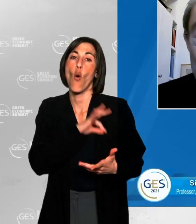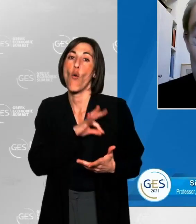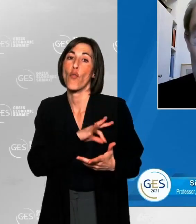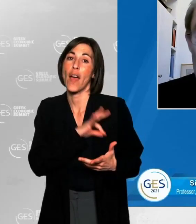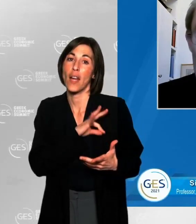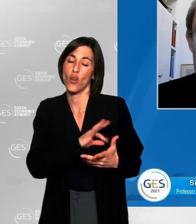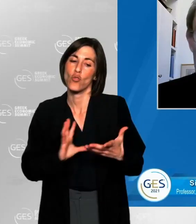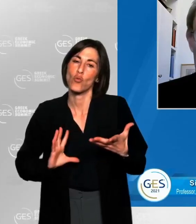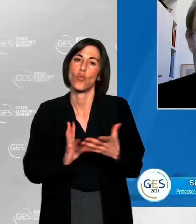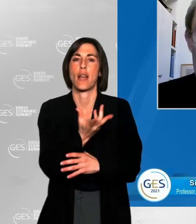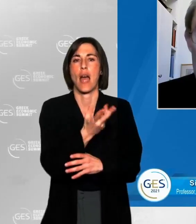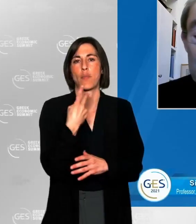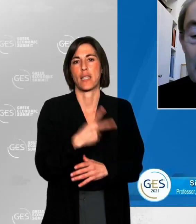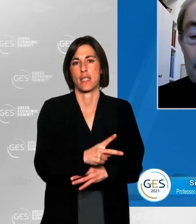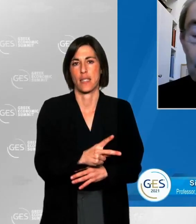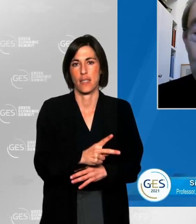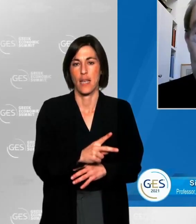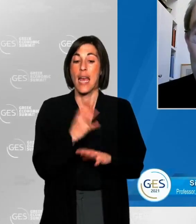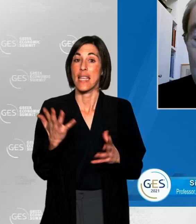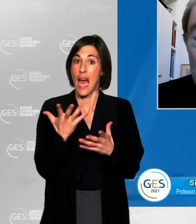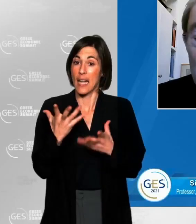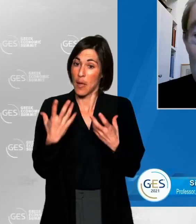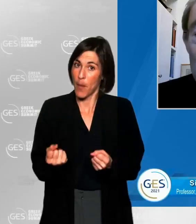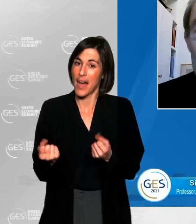that, that the growth will be